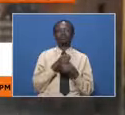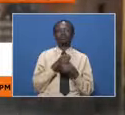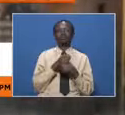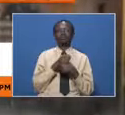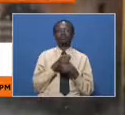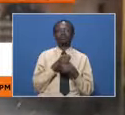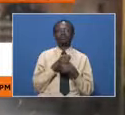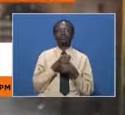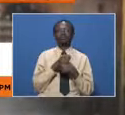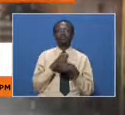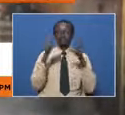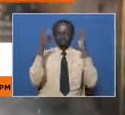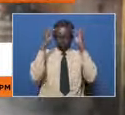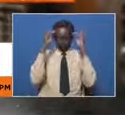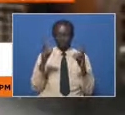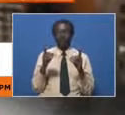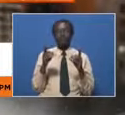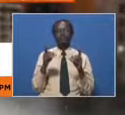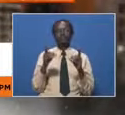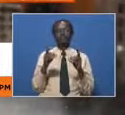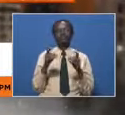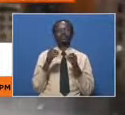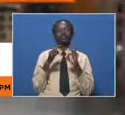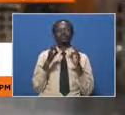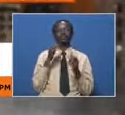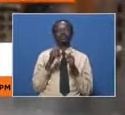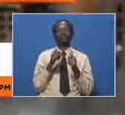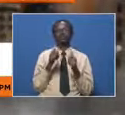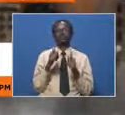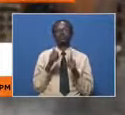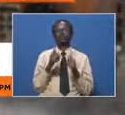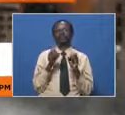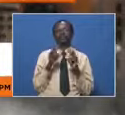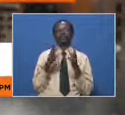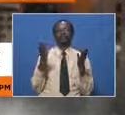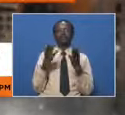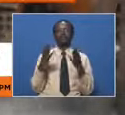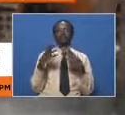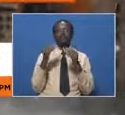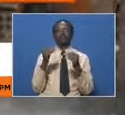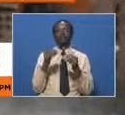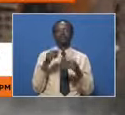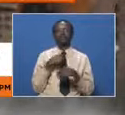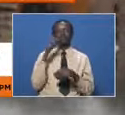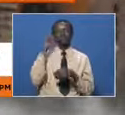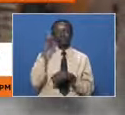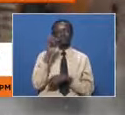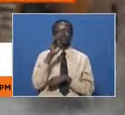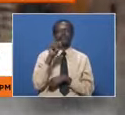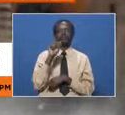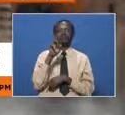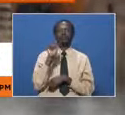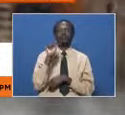determining decision of which way they're going. I think, Farah Maalim, you were the speaker in